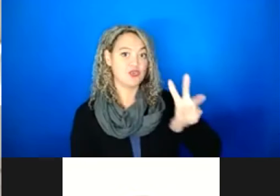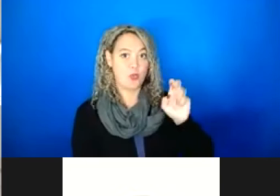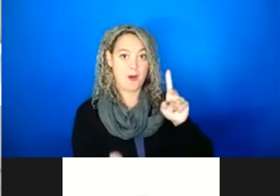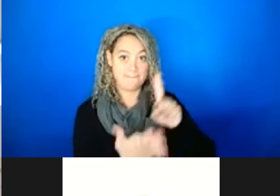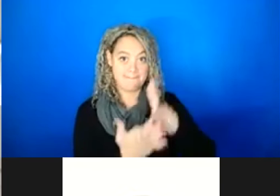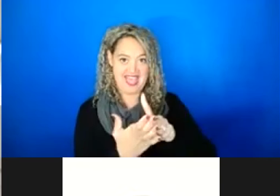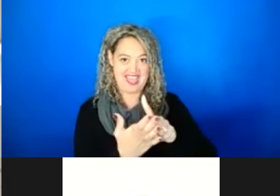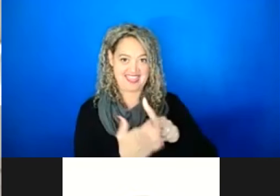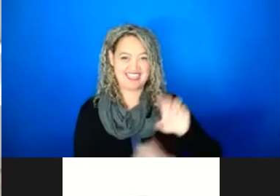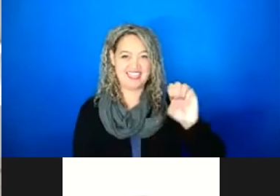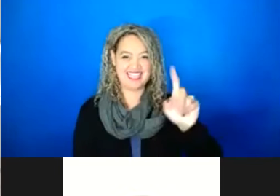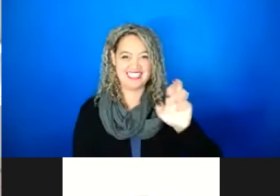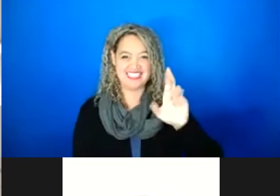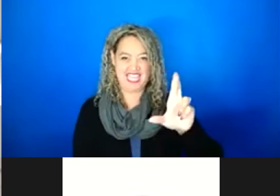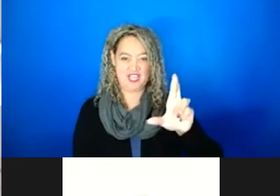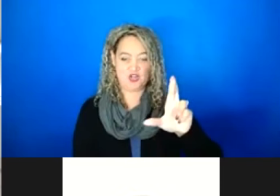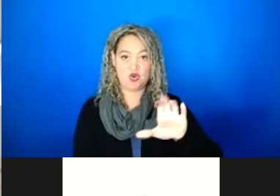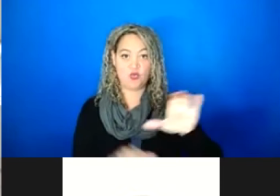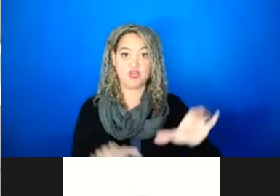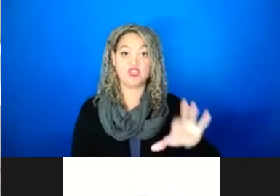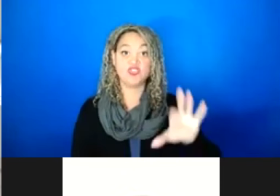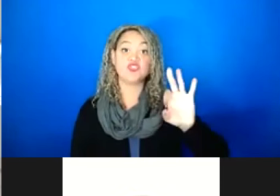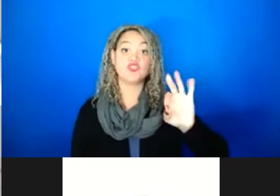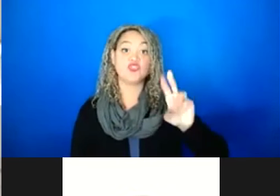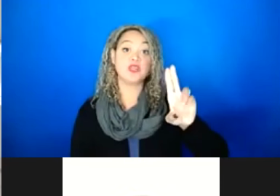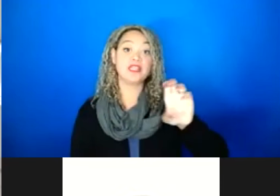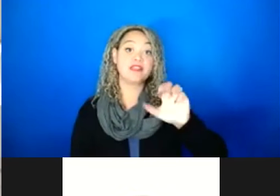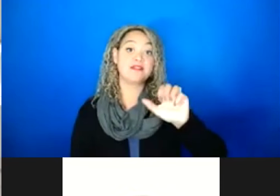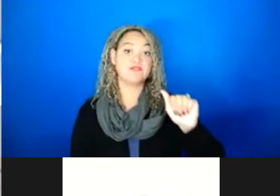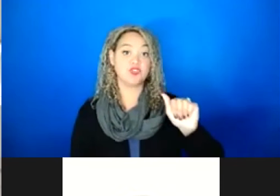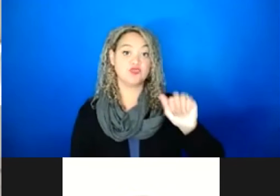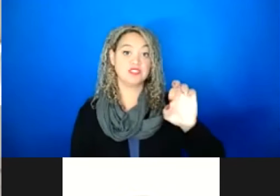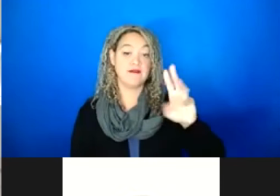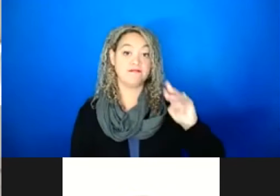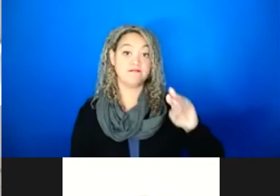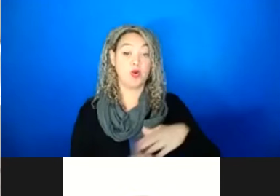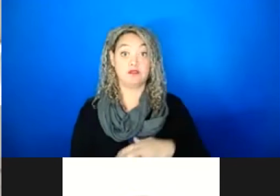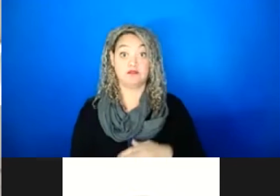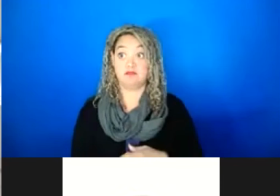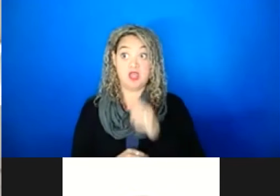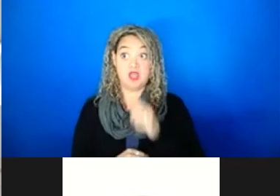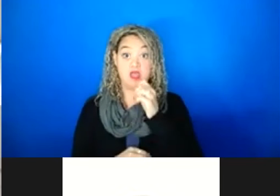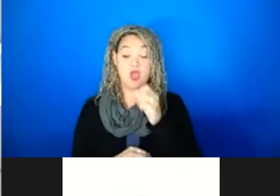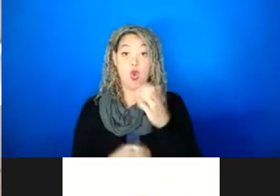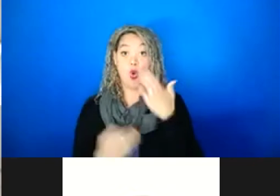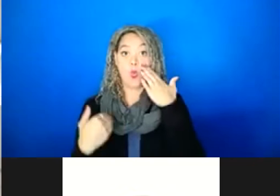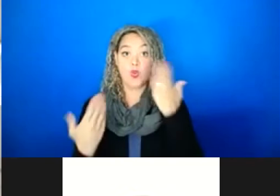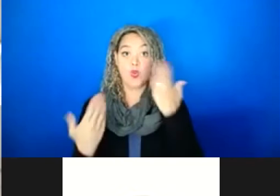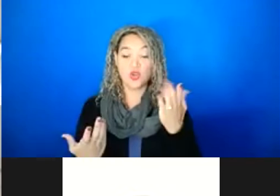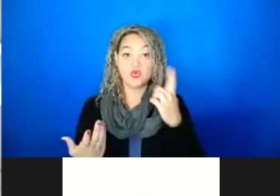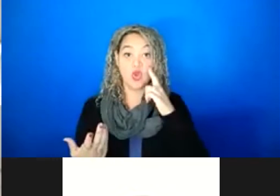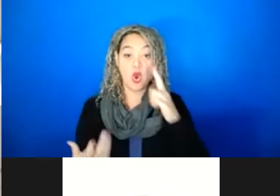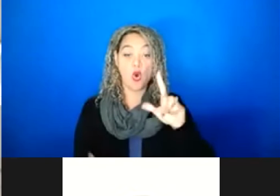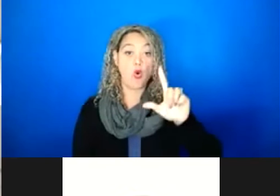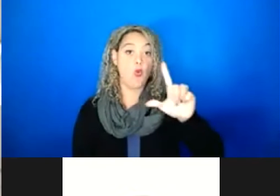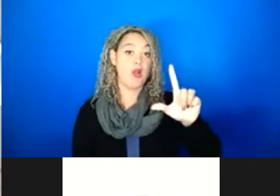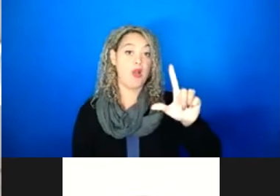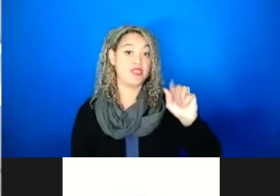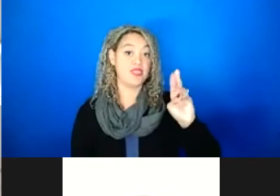fusiform. And by the way, unlike motor cortex, we don't know what the laminar organization actually